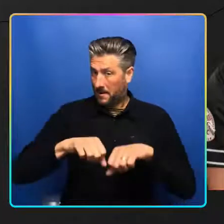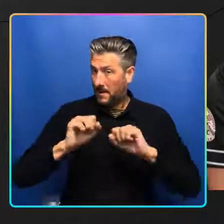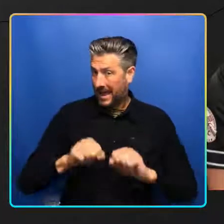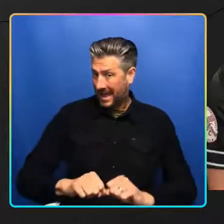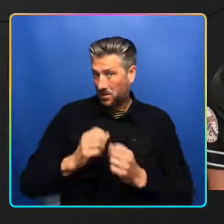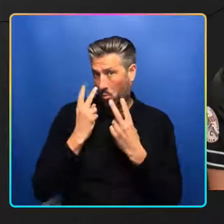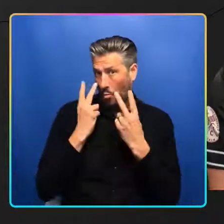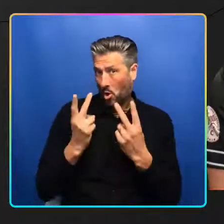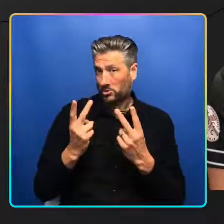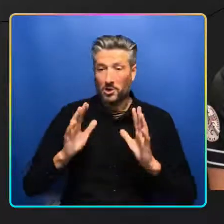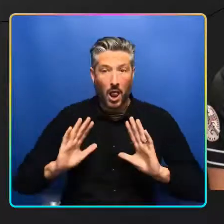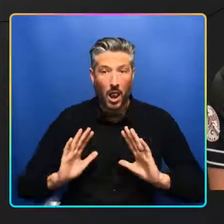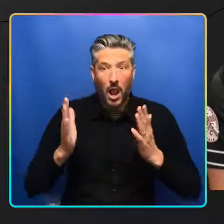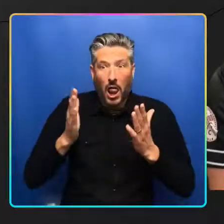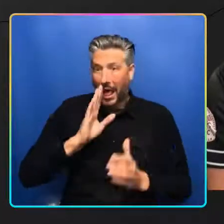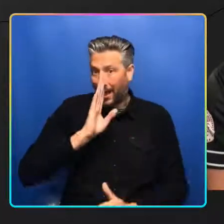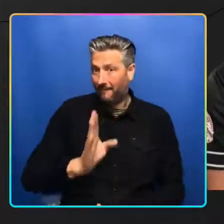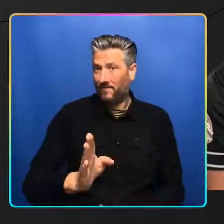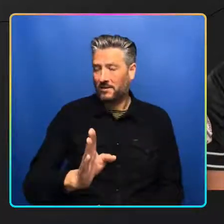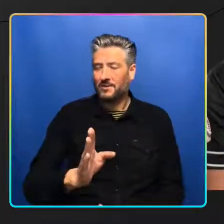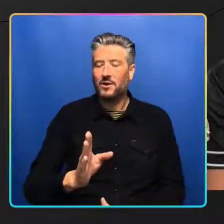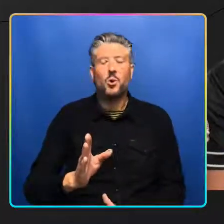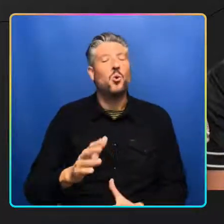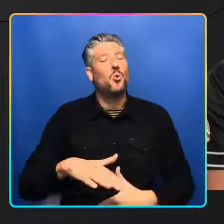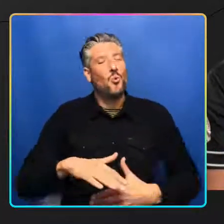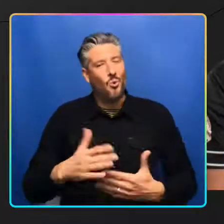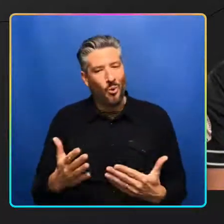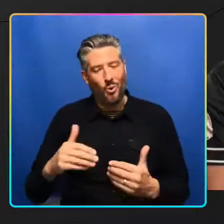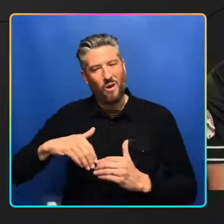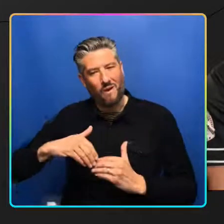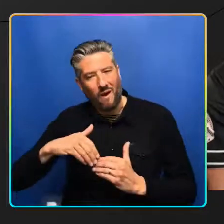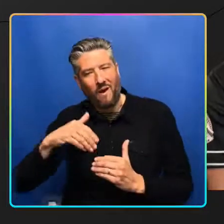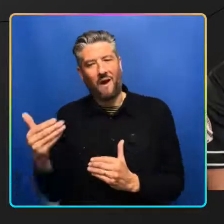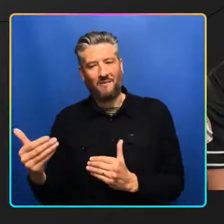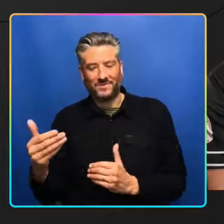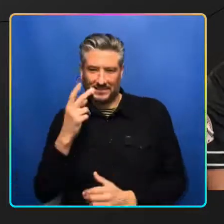9. So if you Google AI show Microsoft, you will find it.